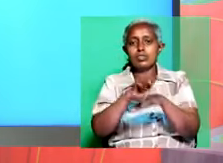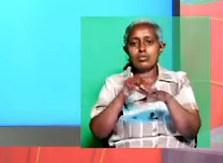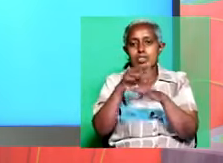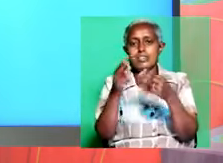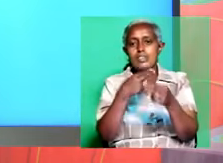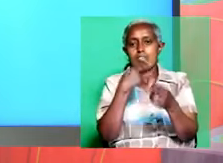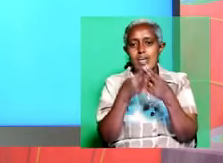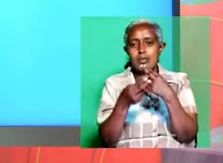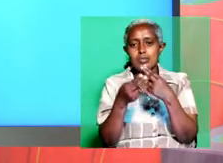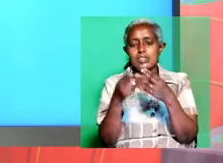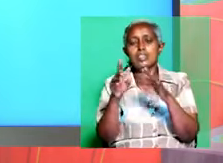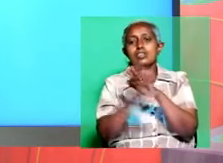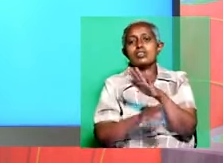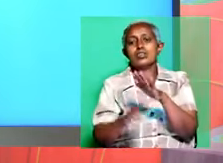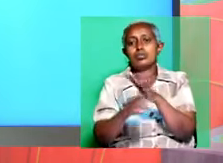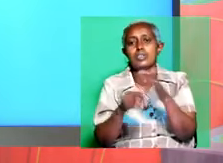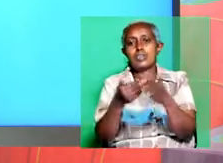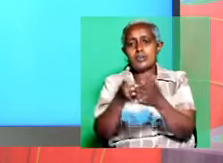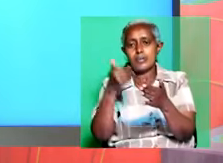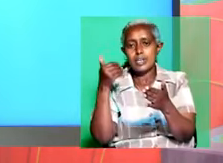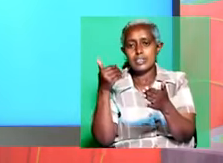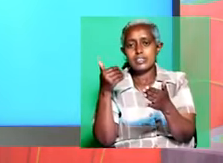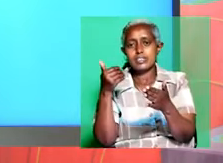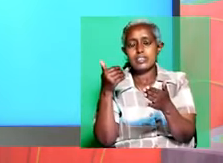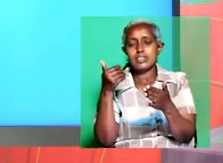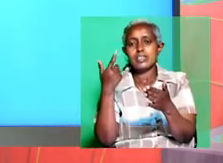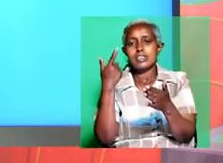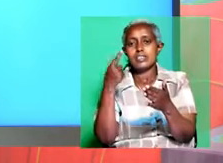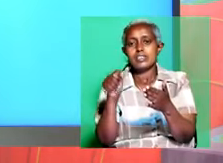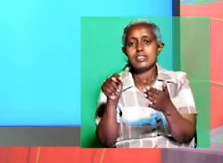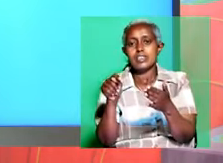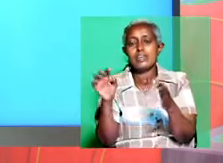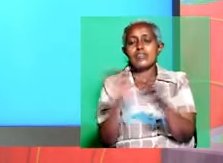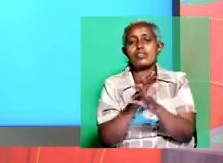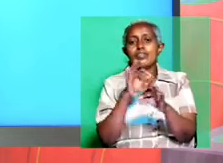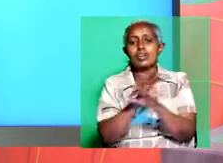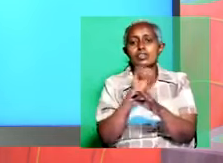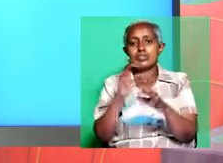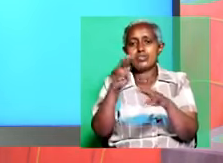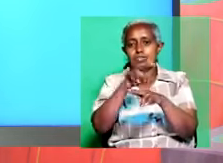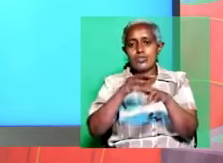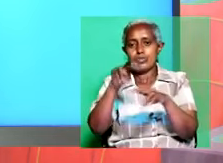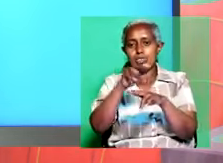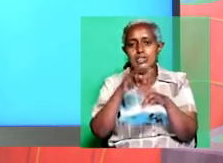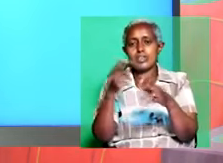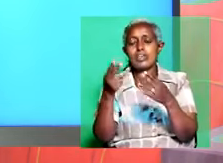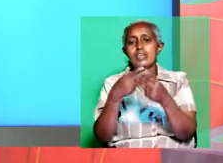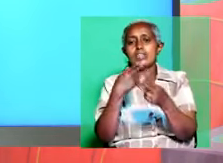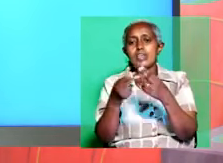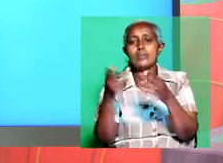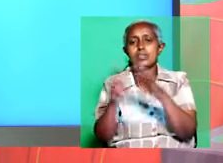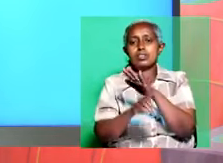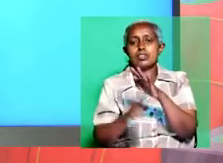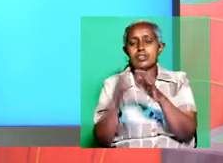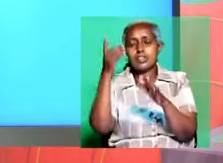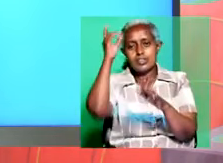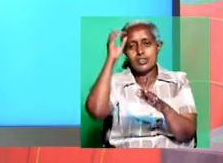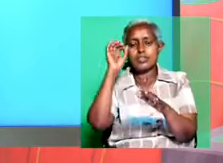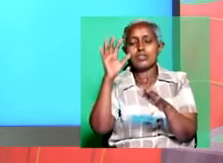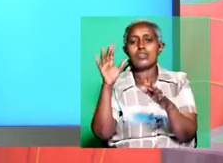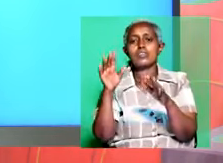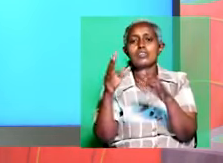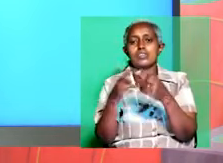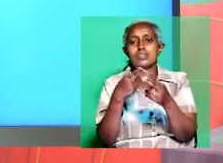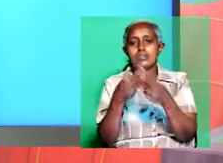numerator times denominator minus the function on numerator times the derivative of the function